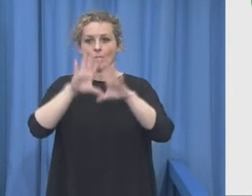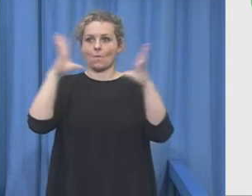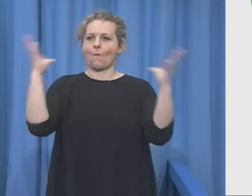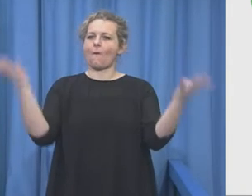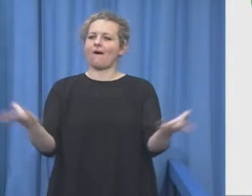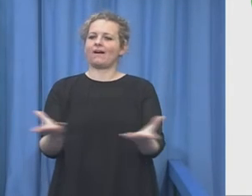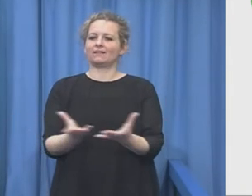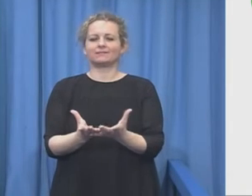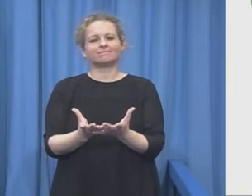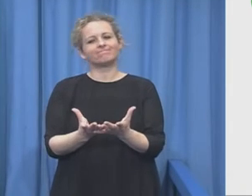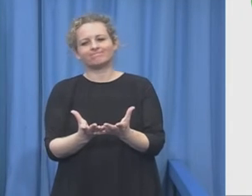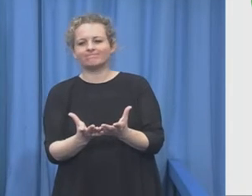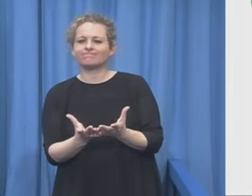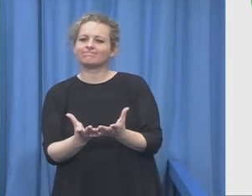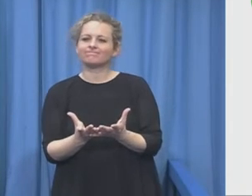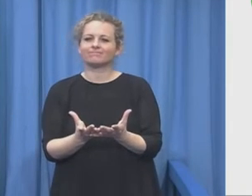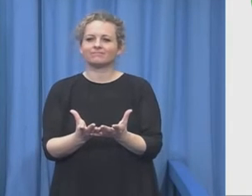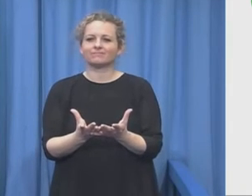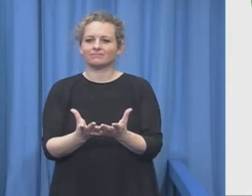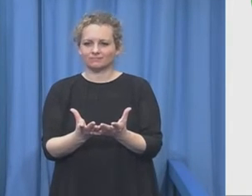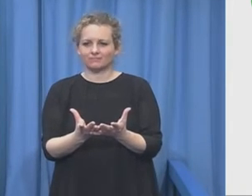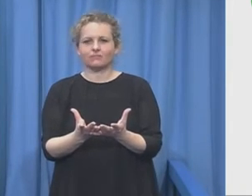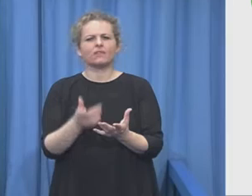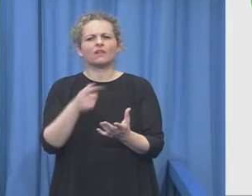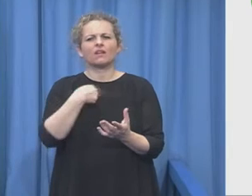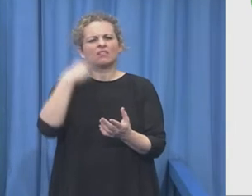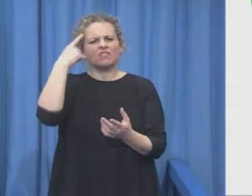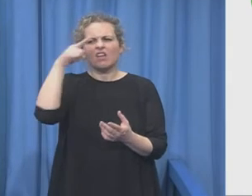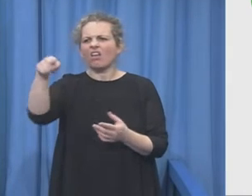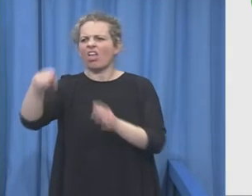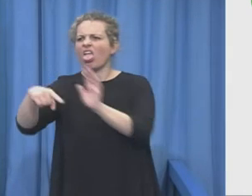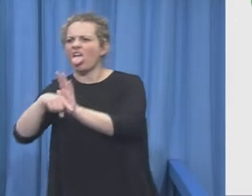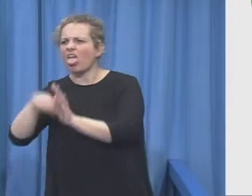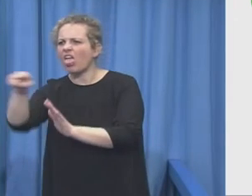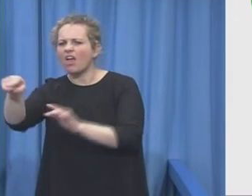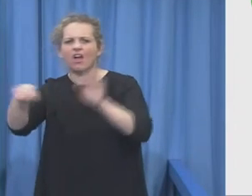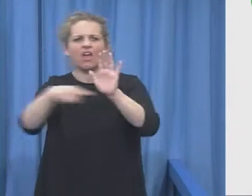without prejudice, in an inclusive way.